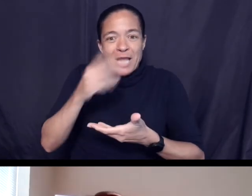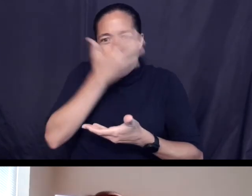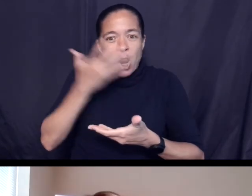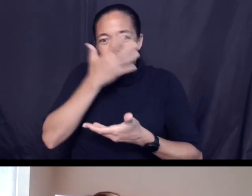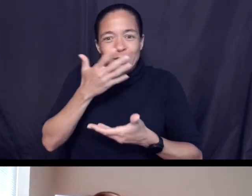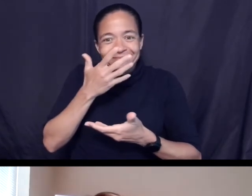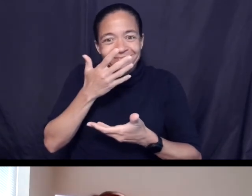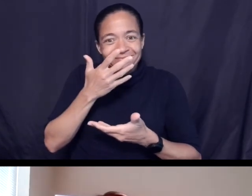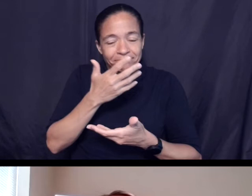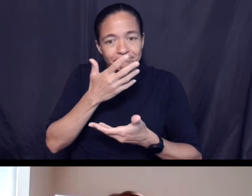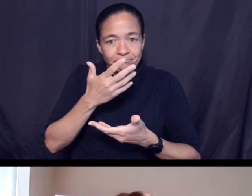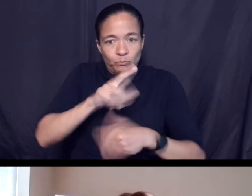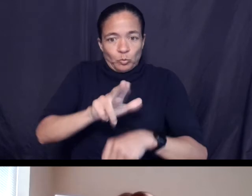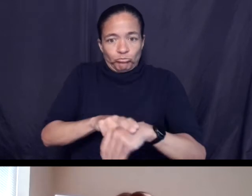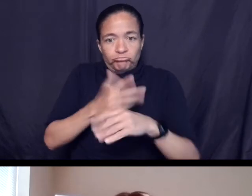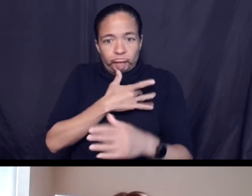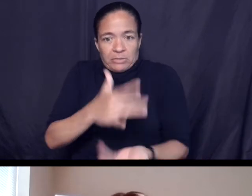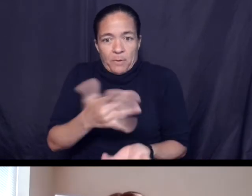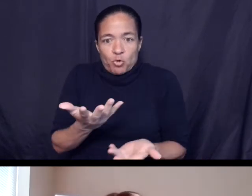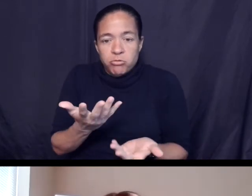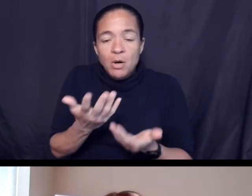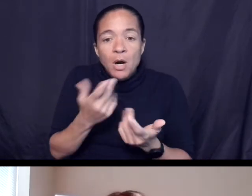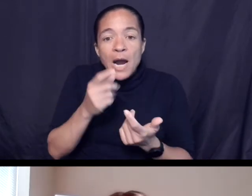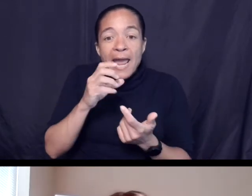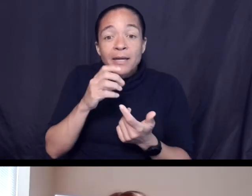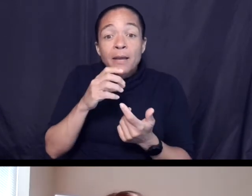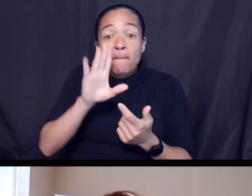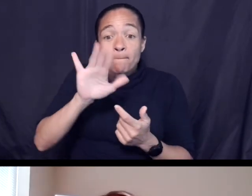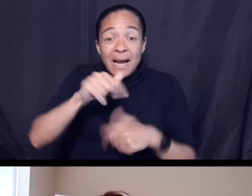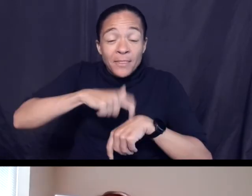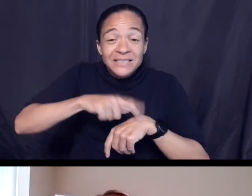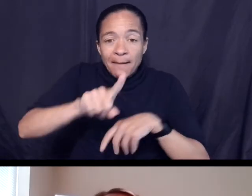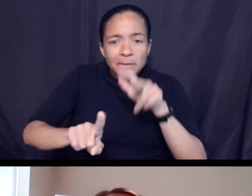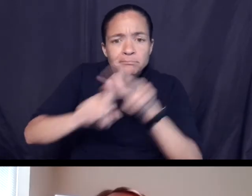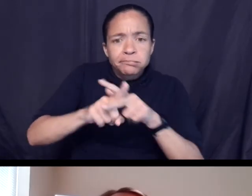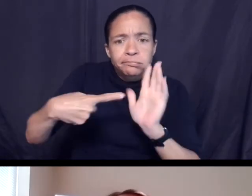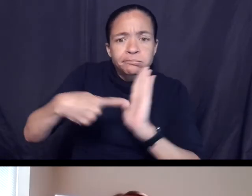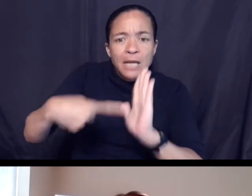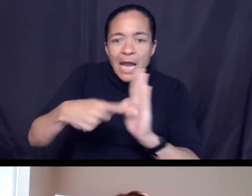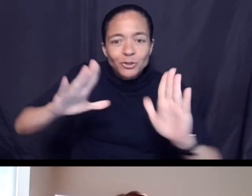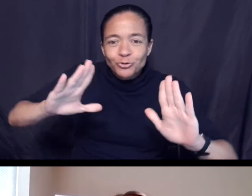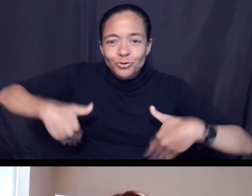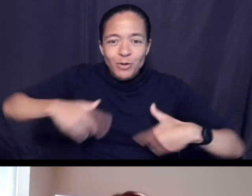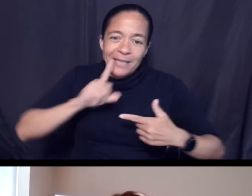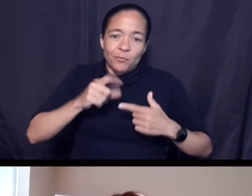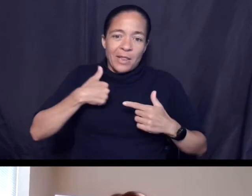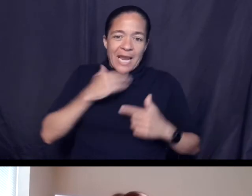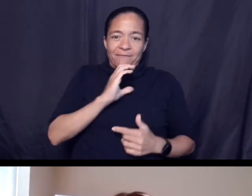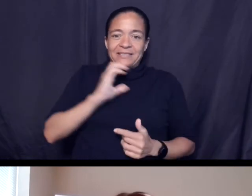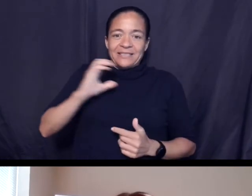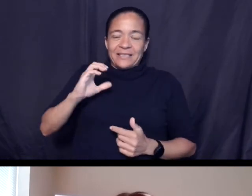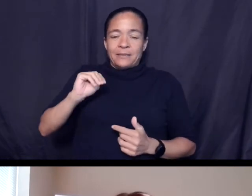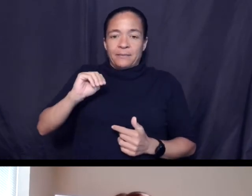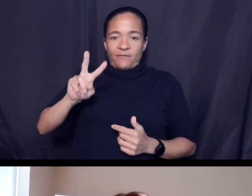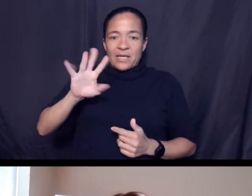the time symptoms show up, it can be too late to get that diagnosis. And we'll talk about that a little bit with our parent panel. But really, CMV